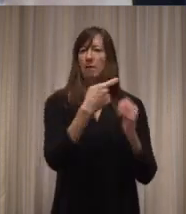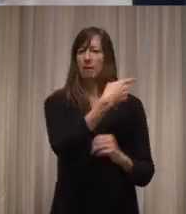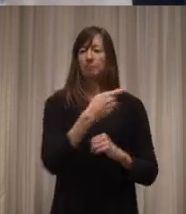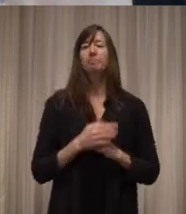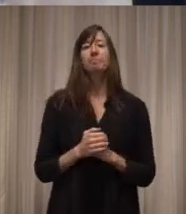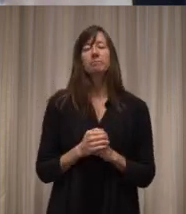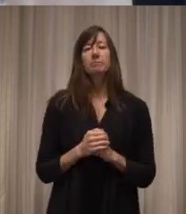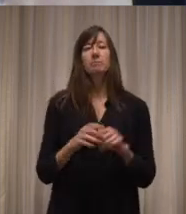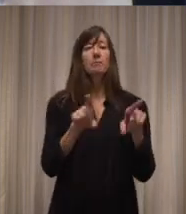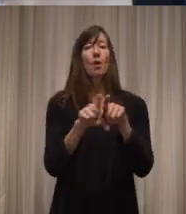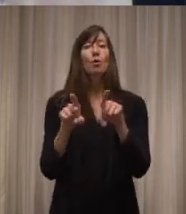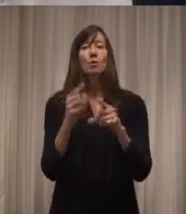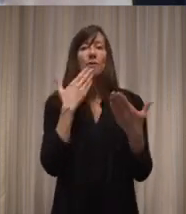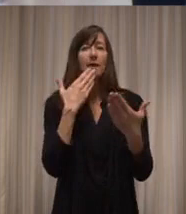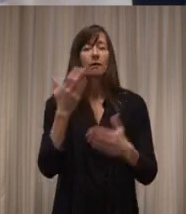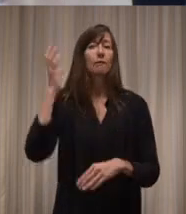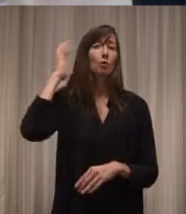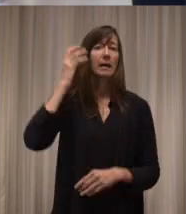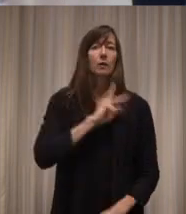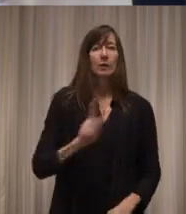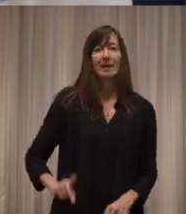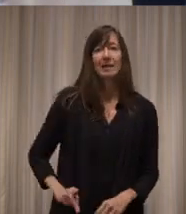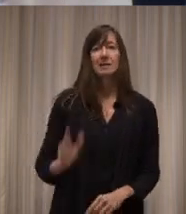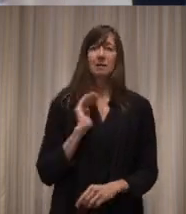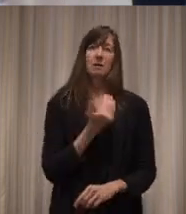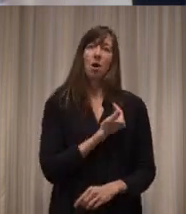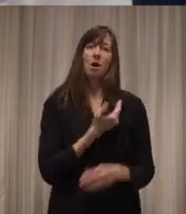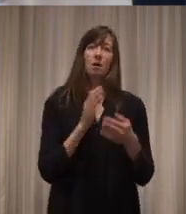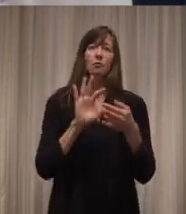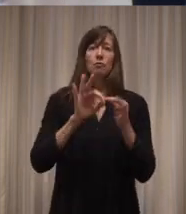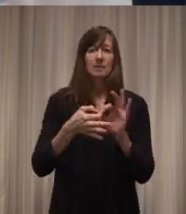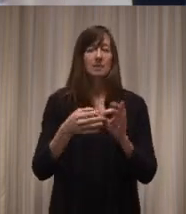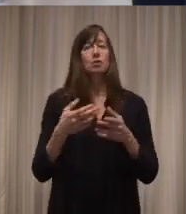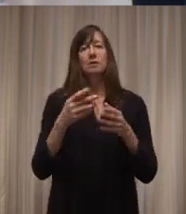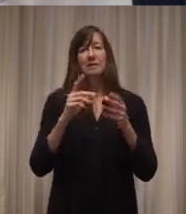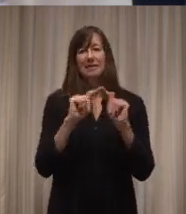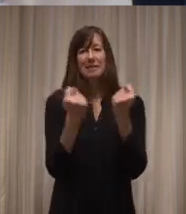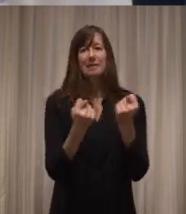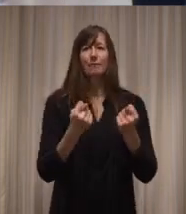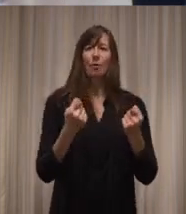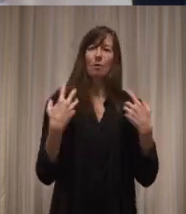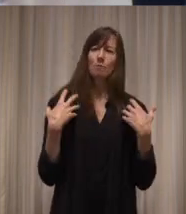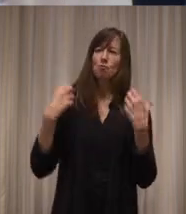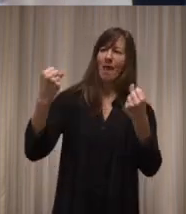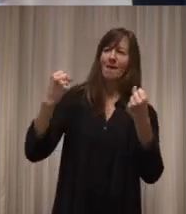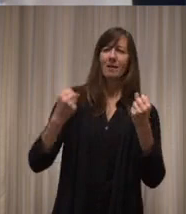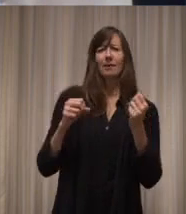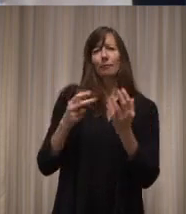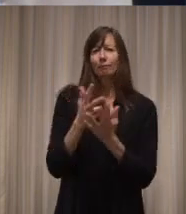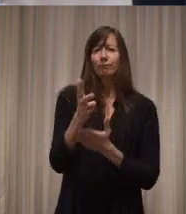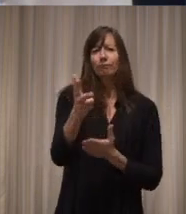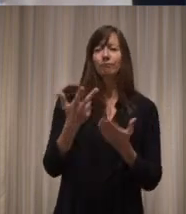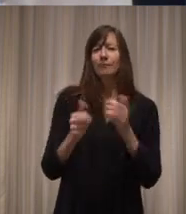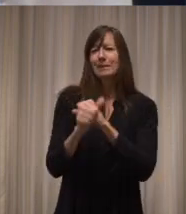Also, thank you to Radio Kingston and our translation team for braving the